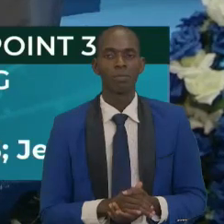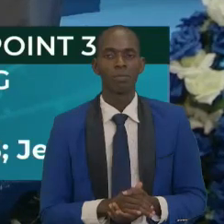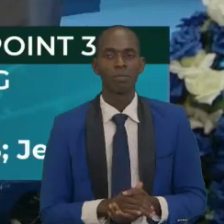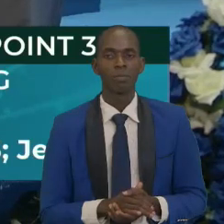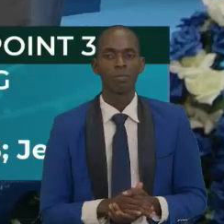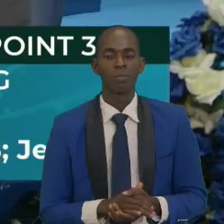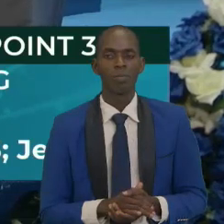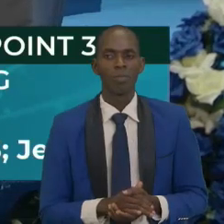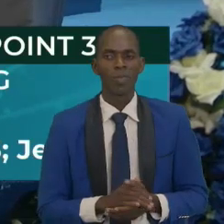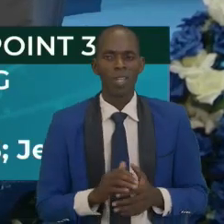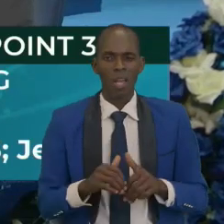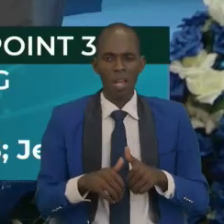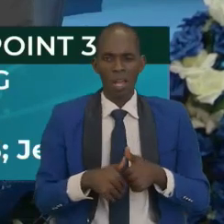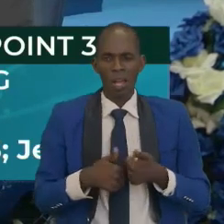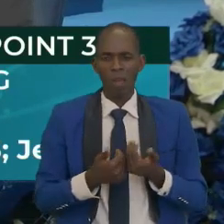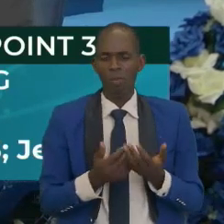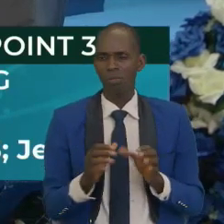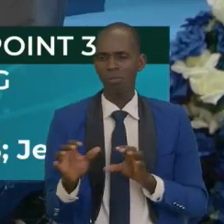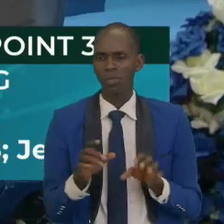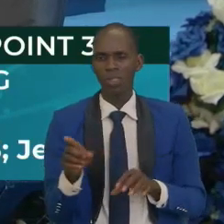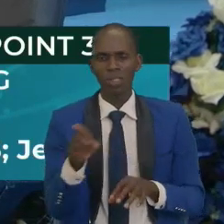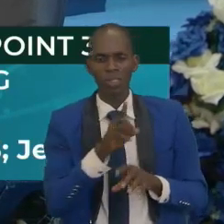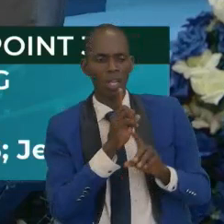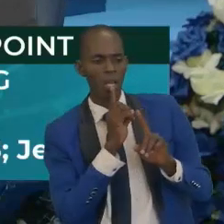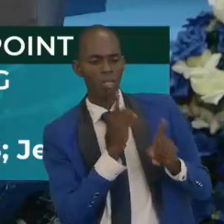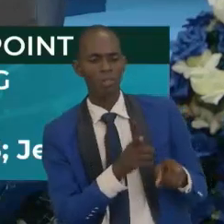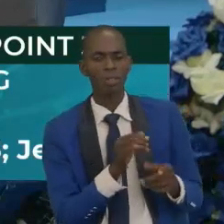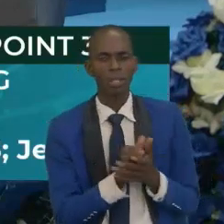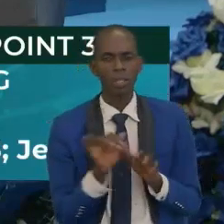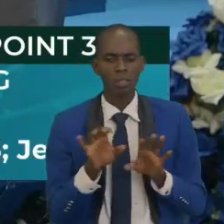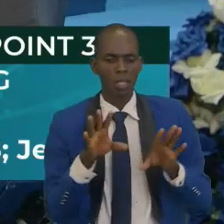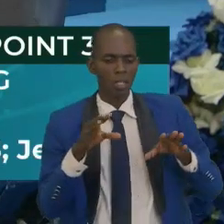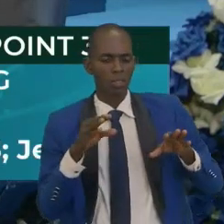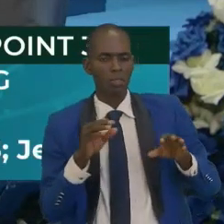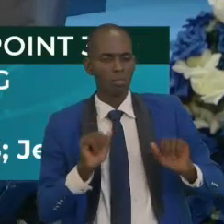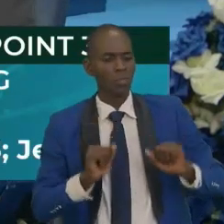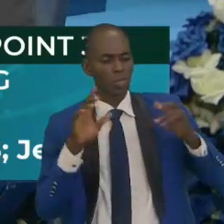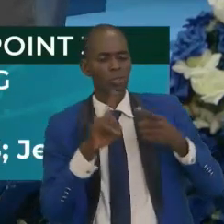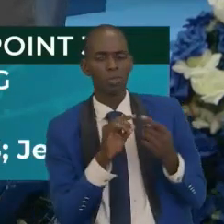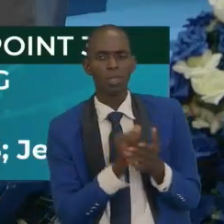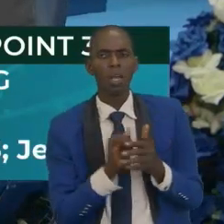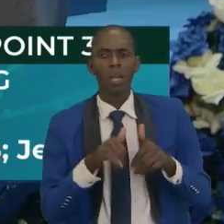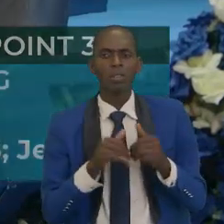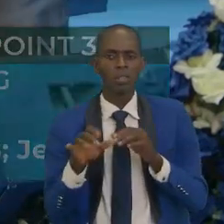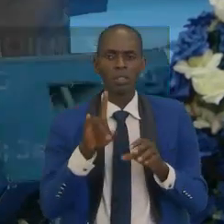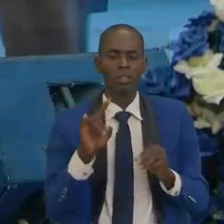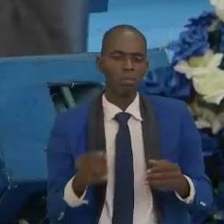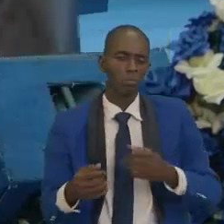How did they respond to that? How did they give in to that? How did they embrace